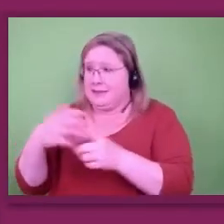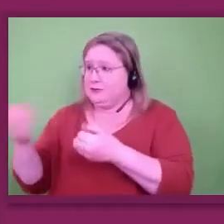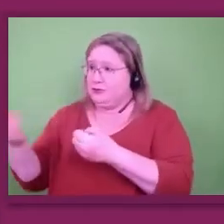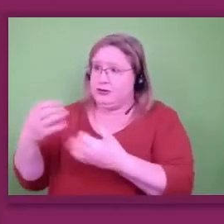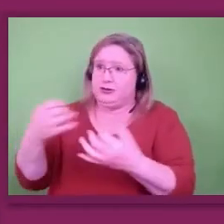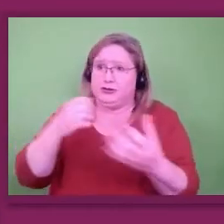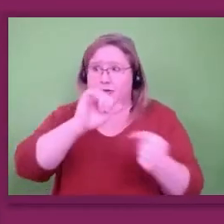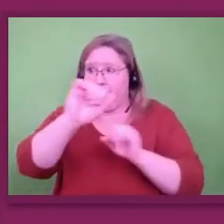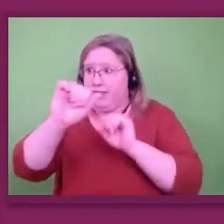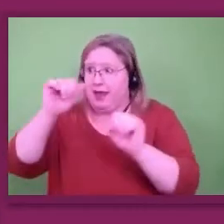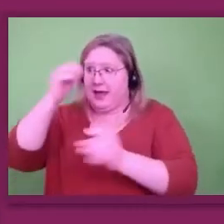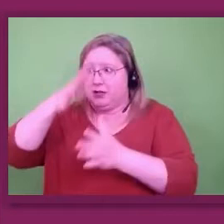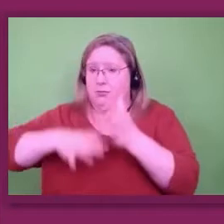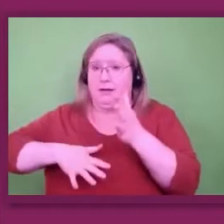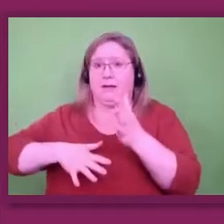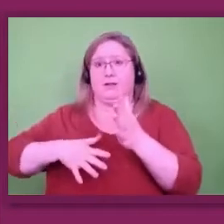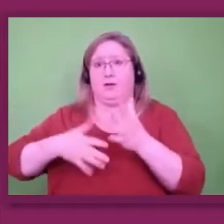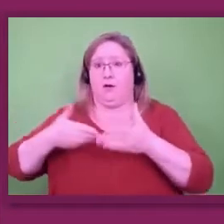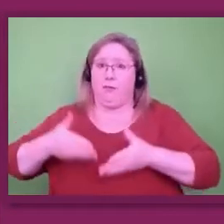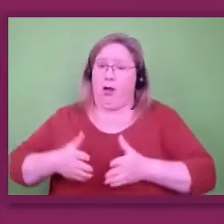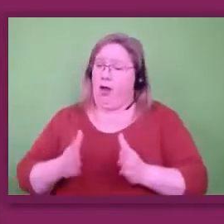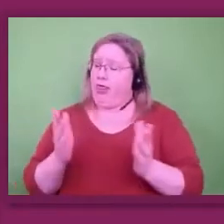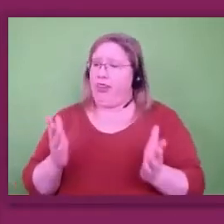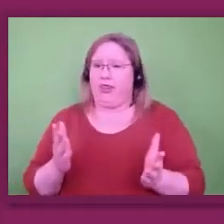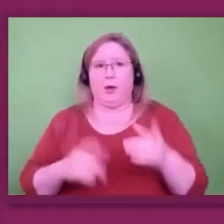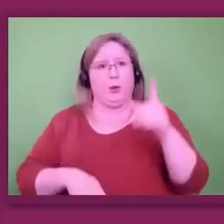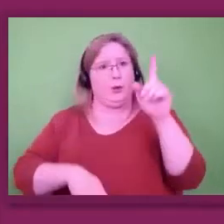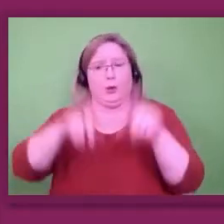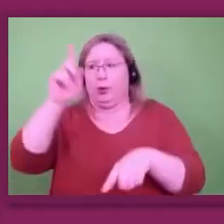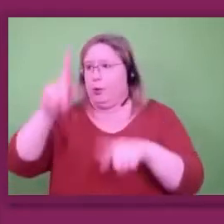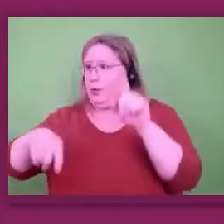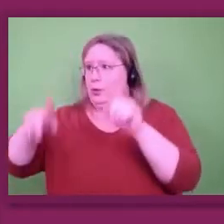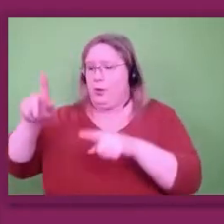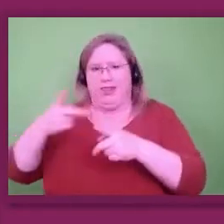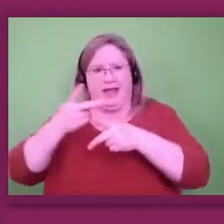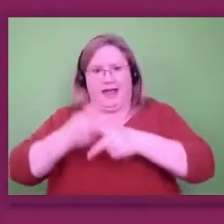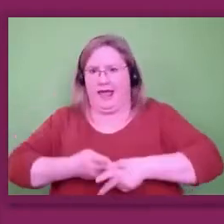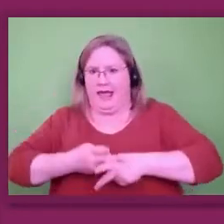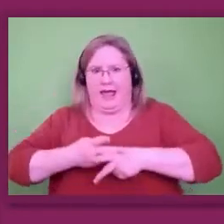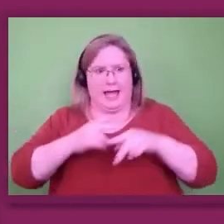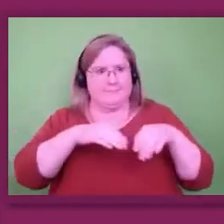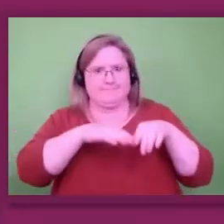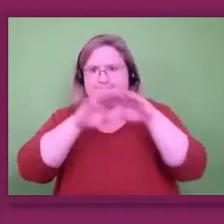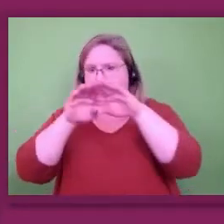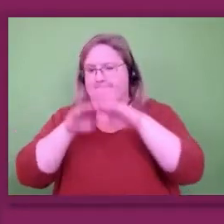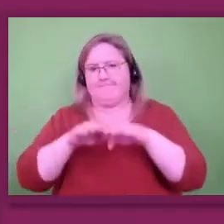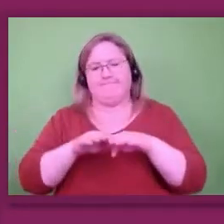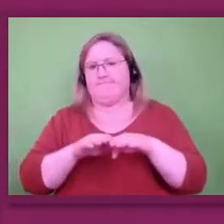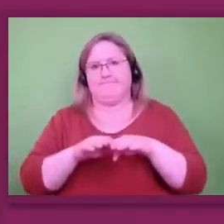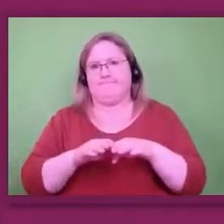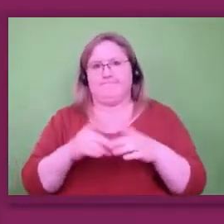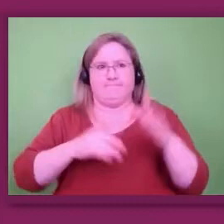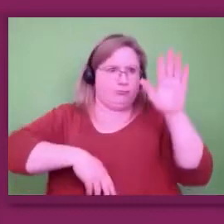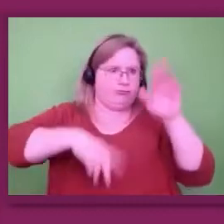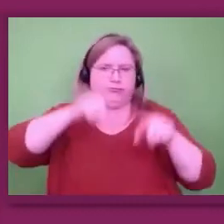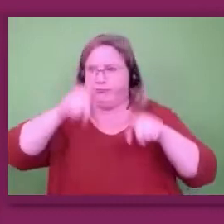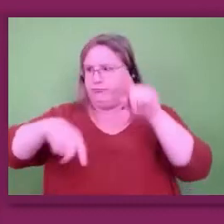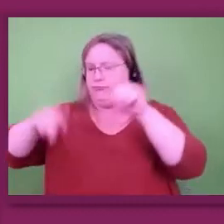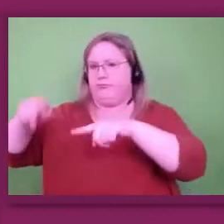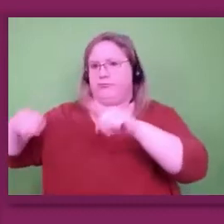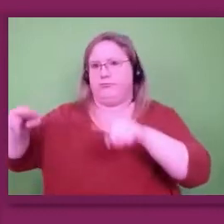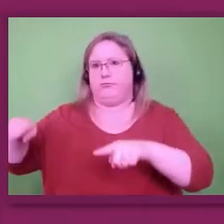in terms of the variation of care that these women receive. So again, Sandra touched on pain